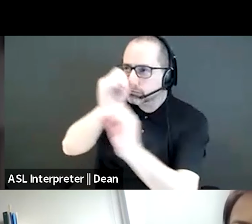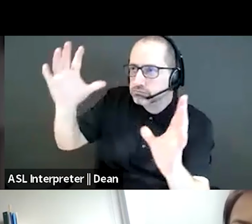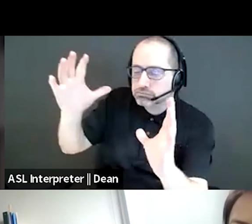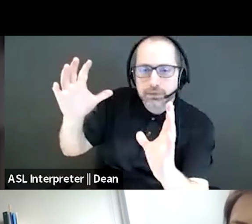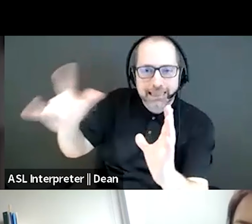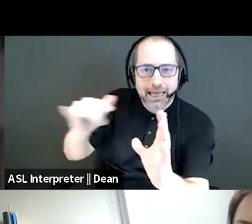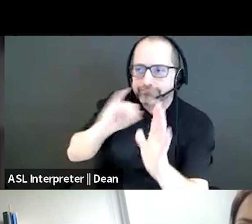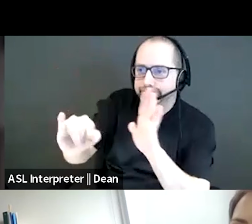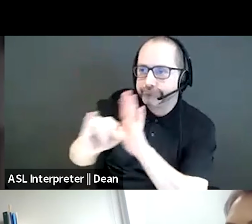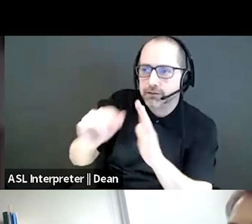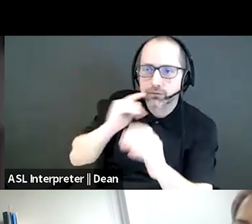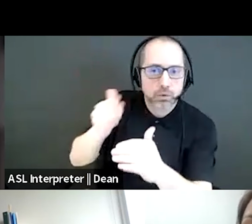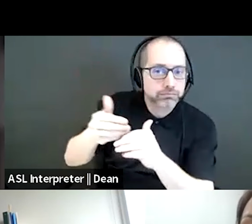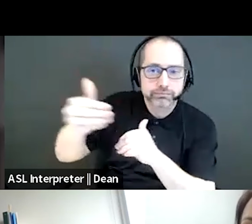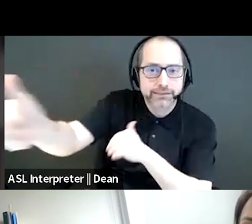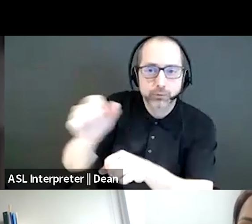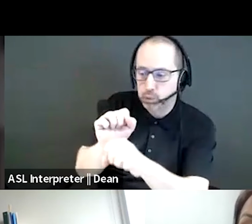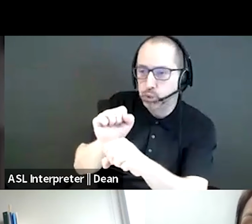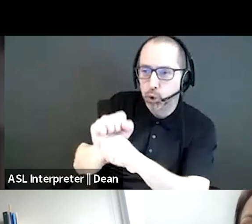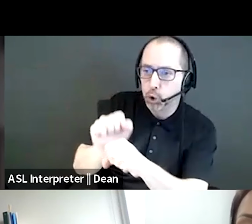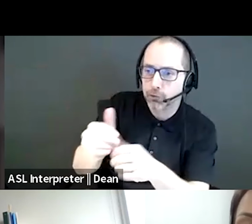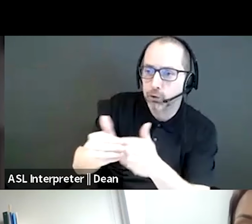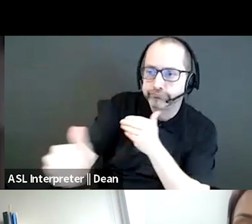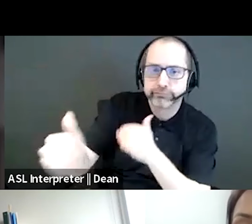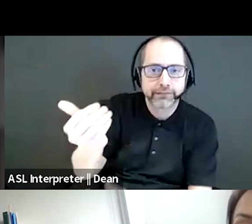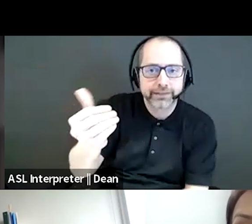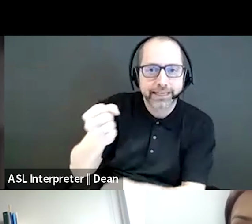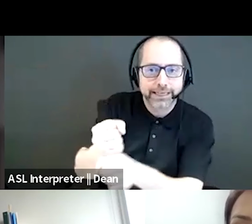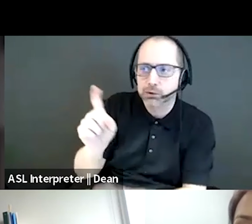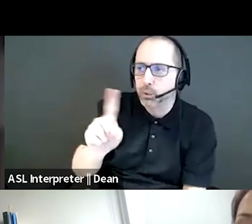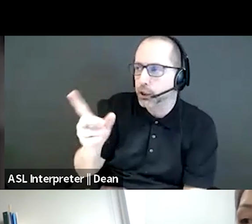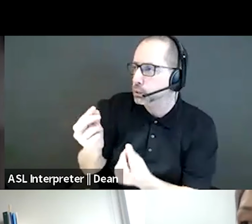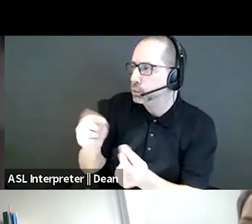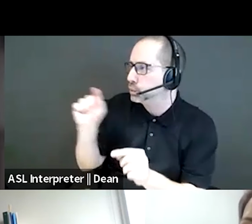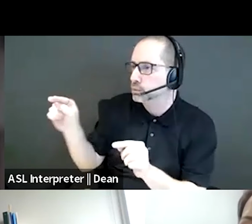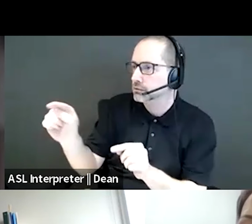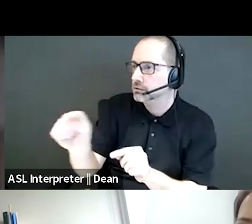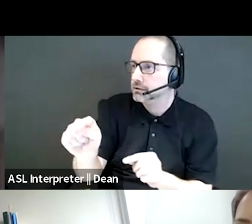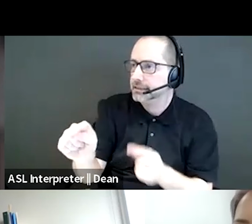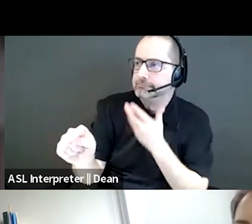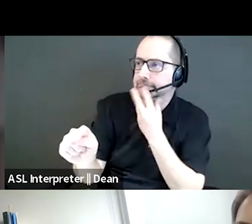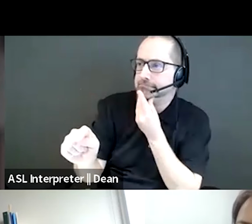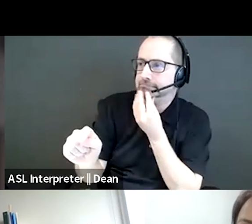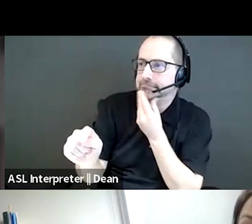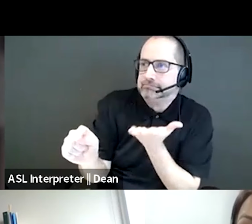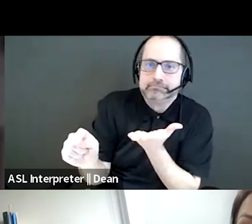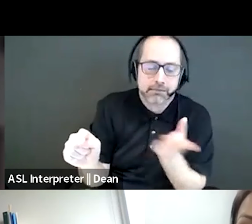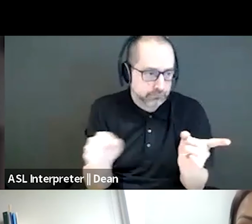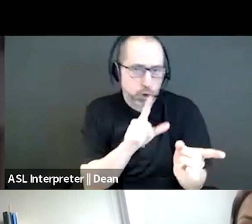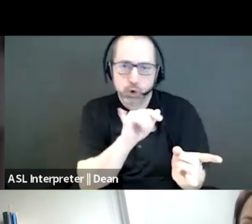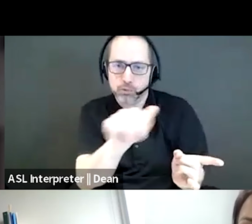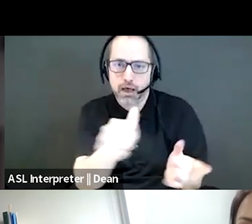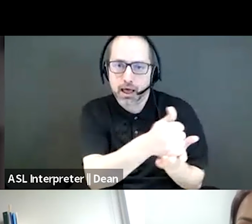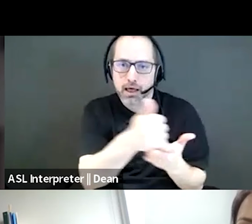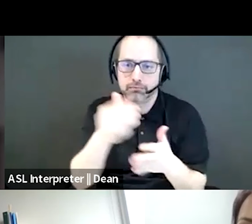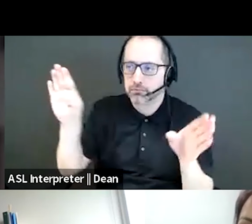that way, seeking for that reallocation or going back, because at that point she had